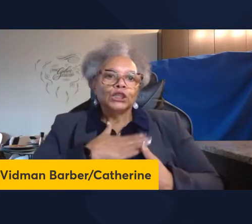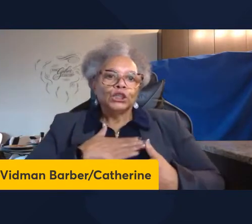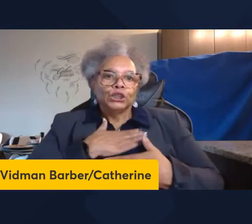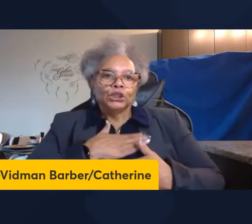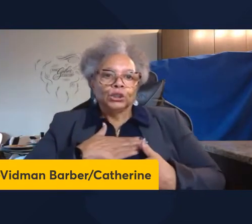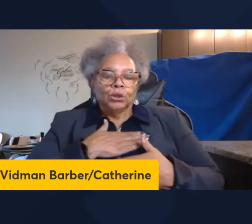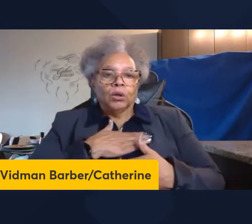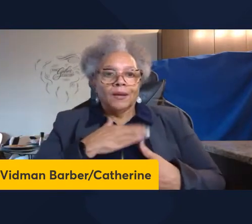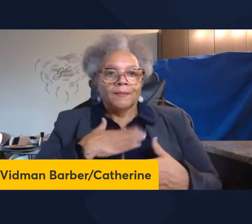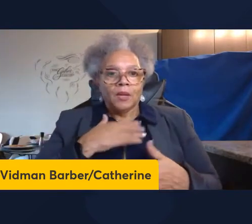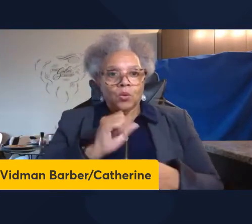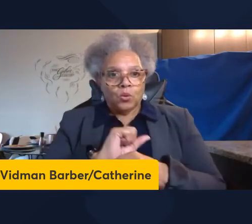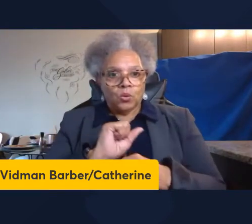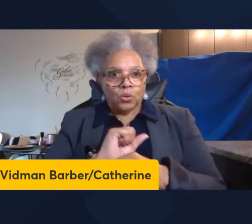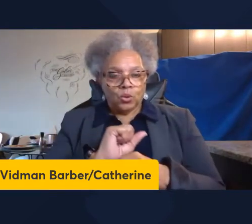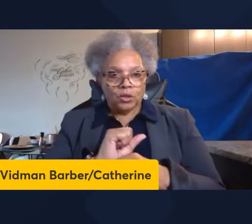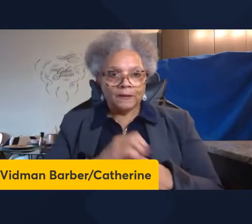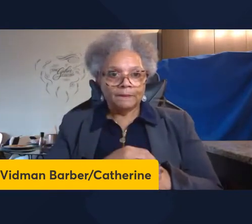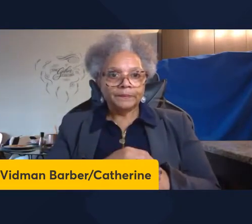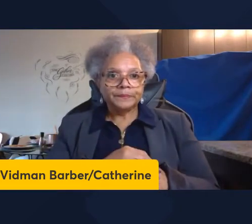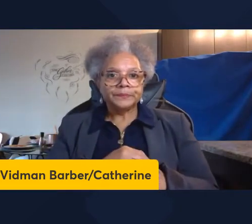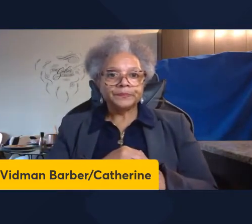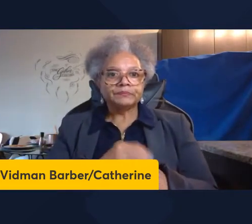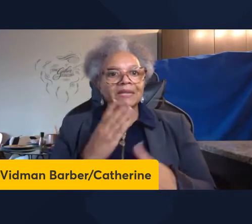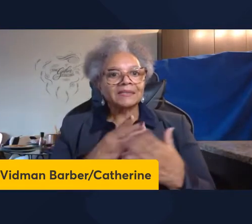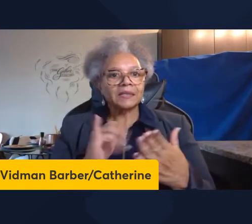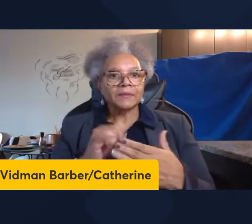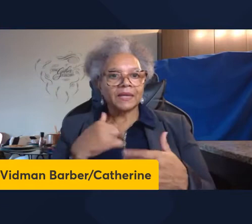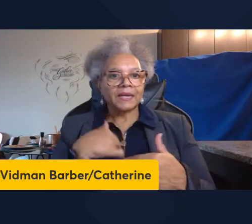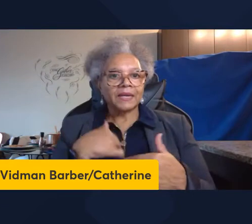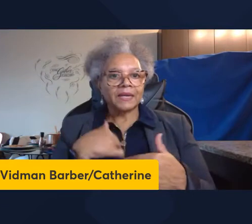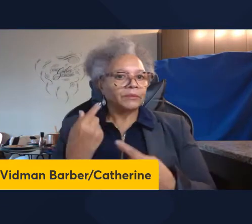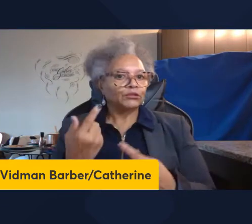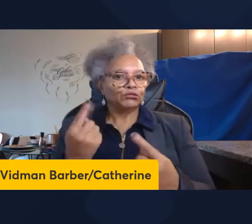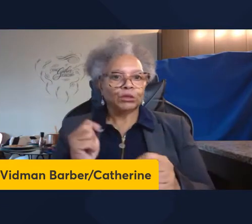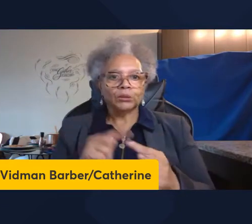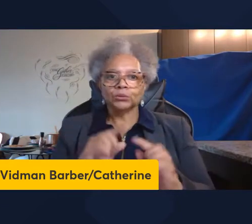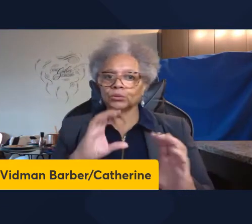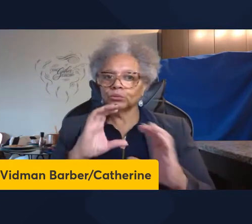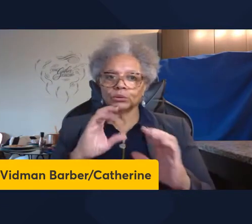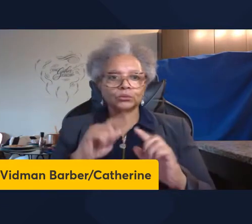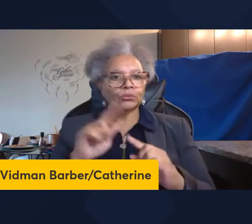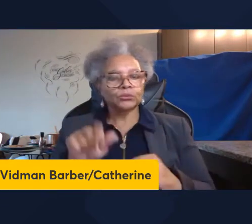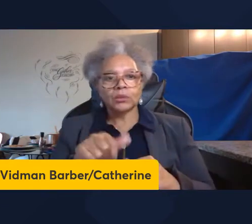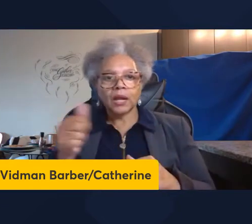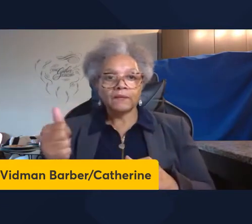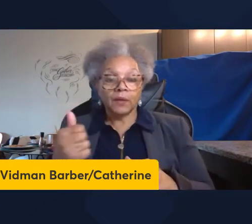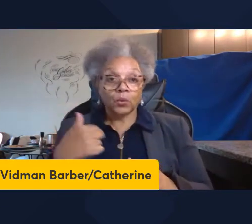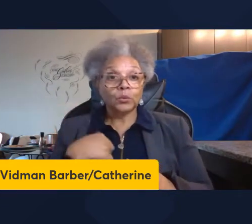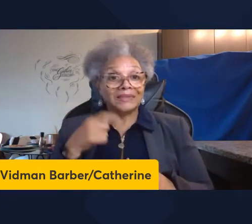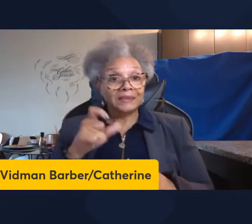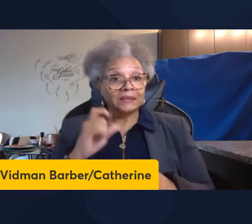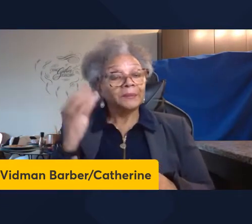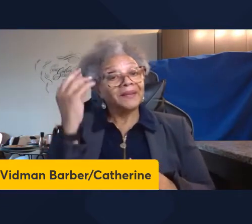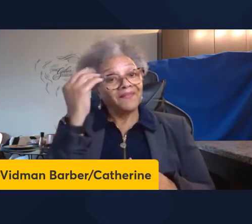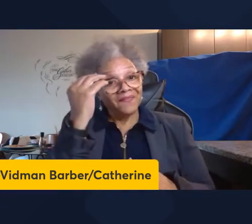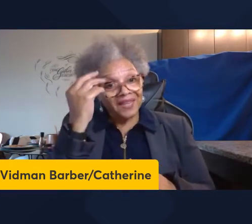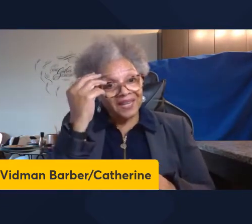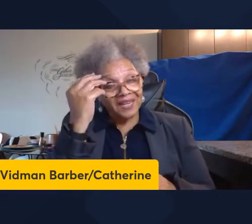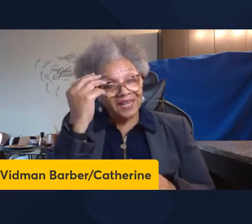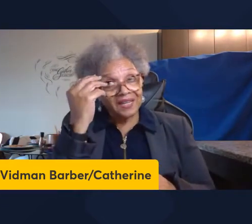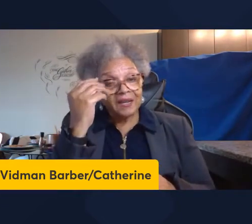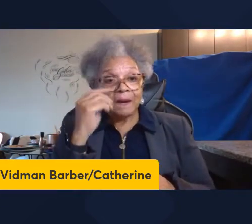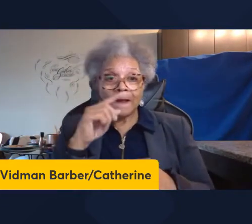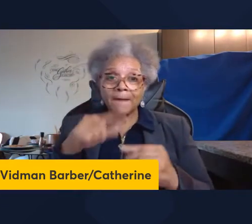that I do. And that is something that I've really been trying to communicate to others is we need to be thinking about